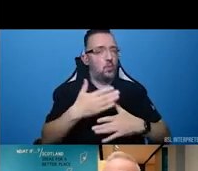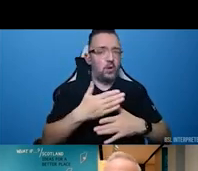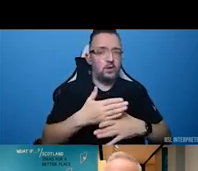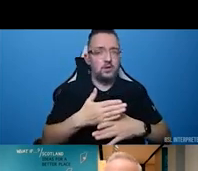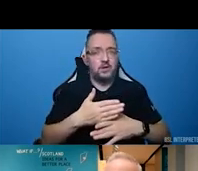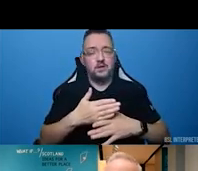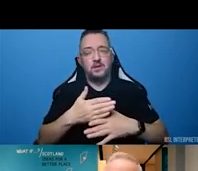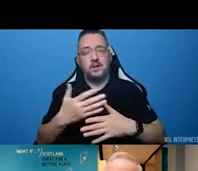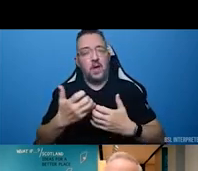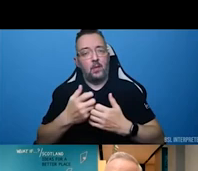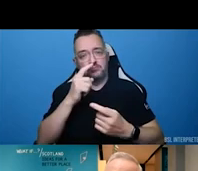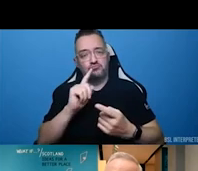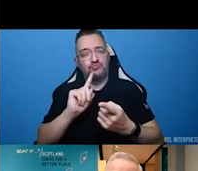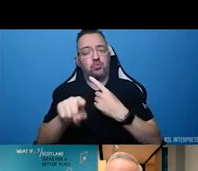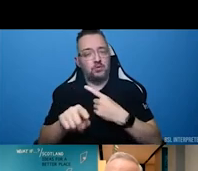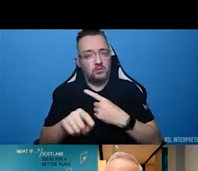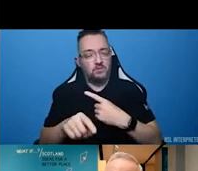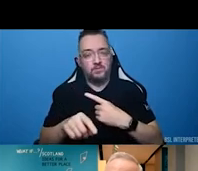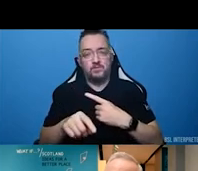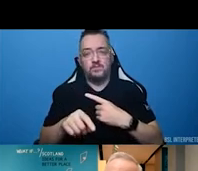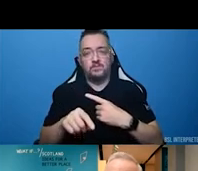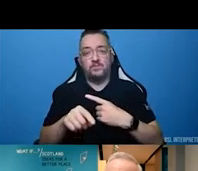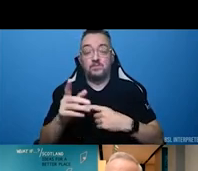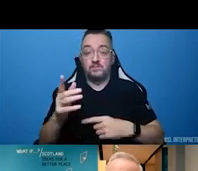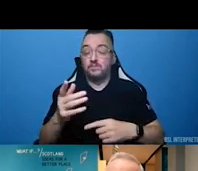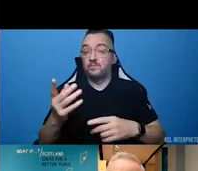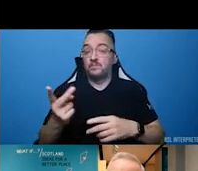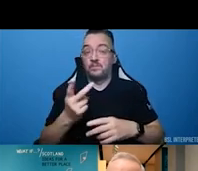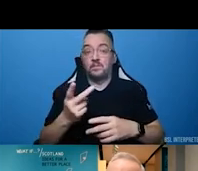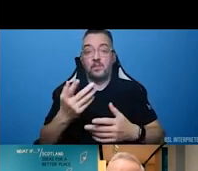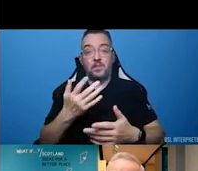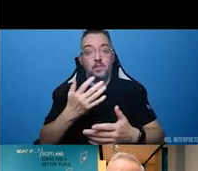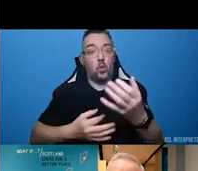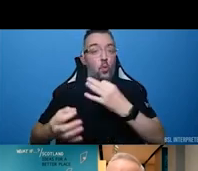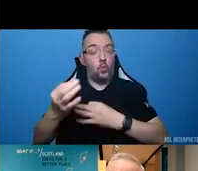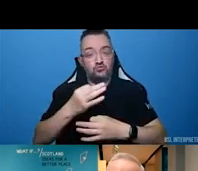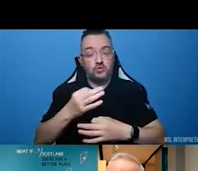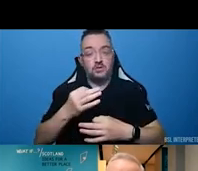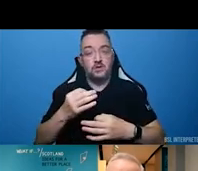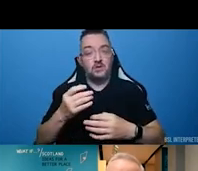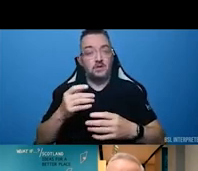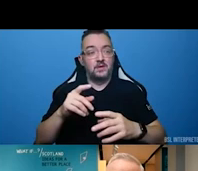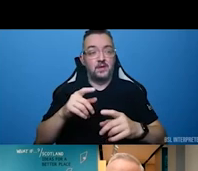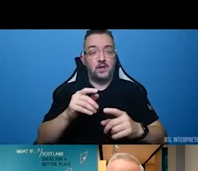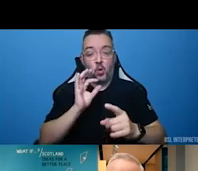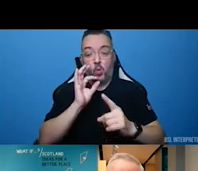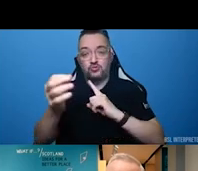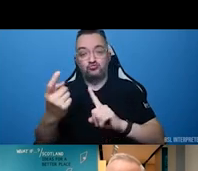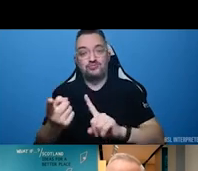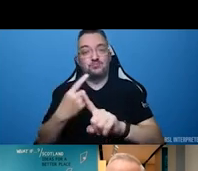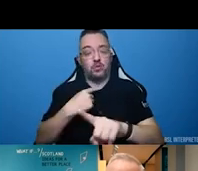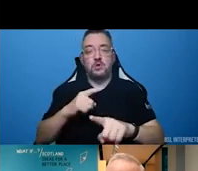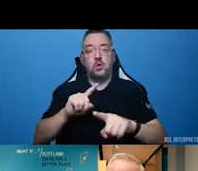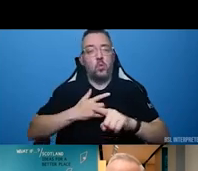respond to your wish? And both the question and the response were very much framed around trying to